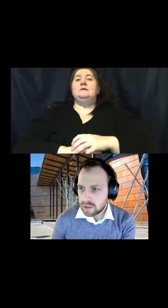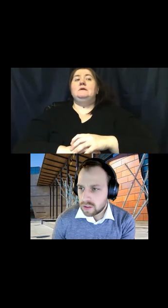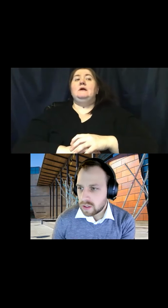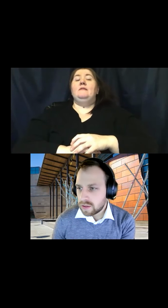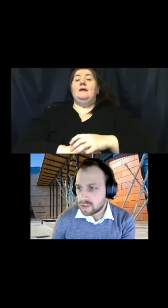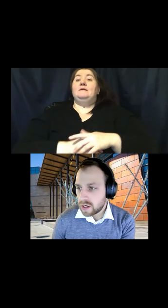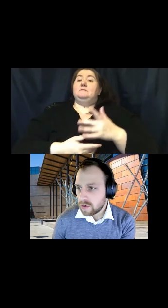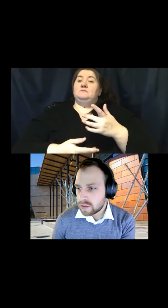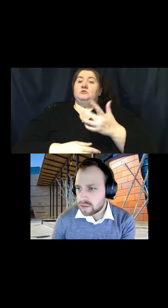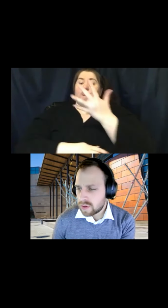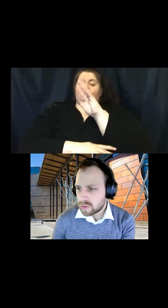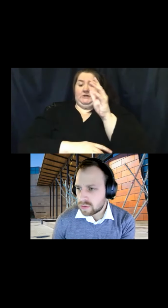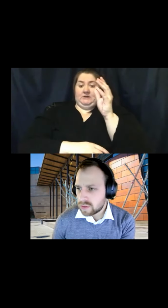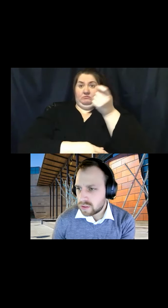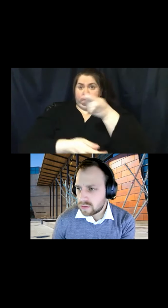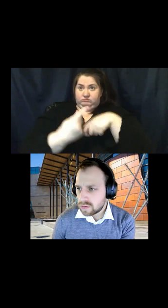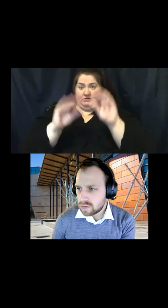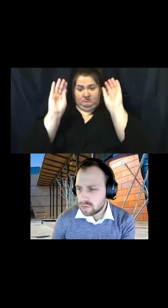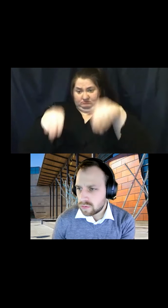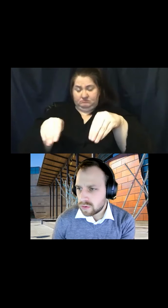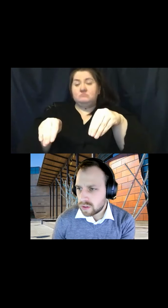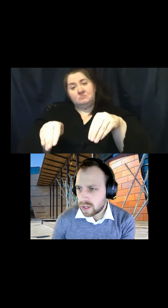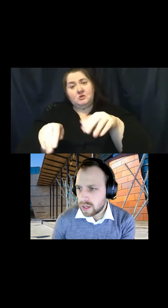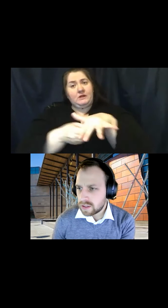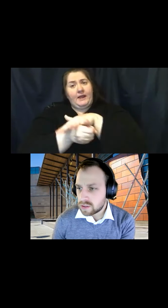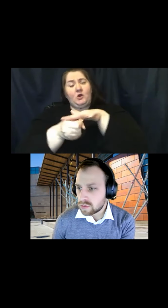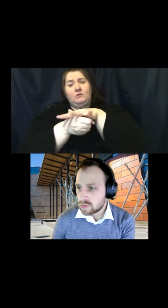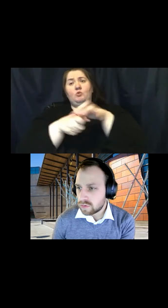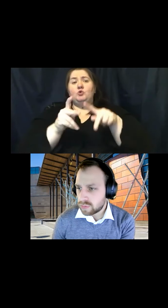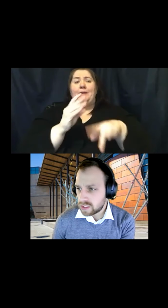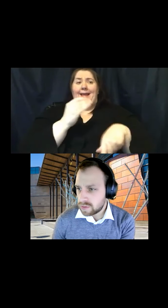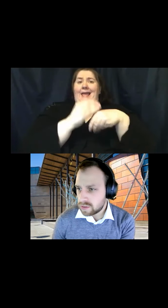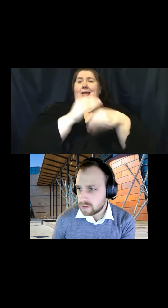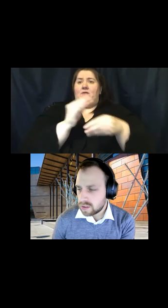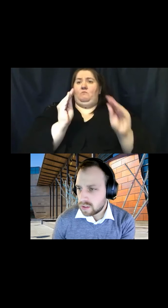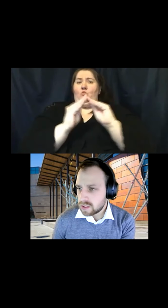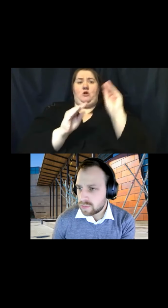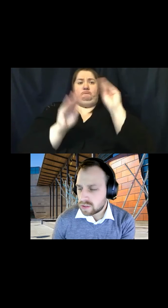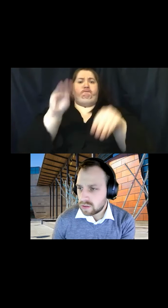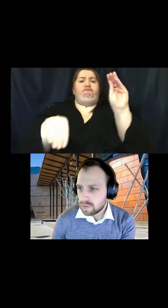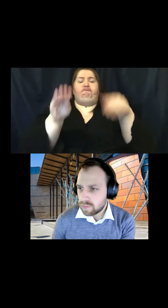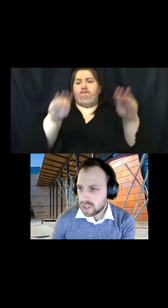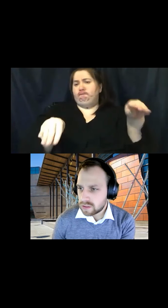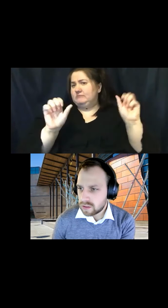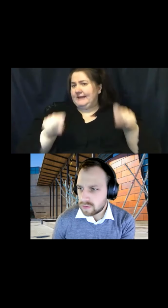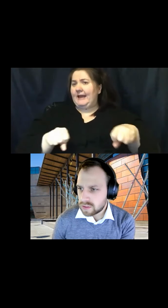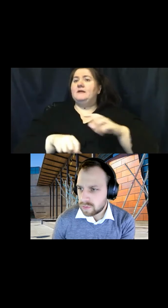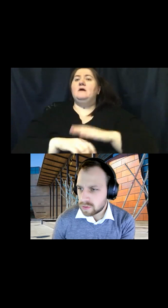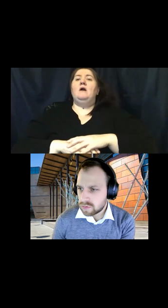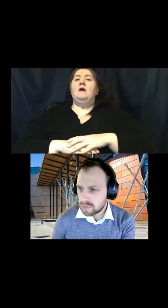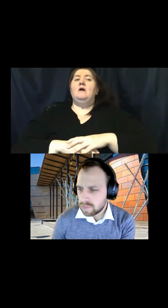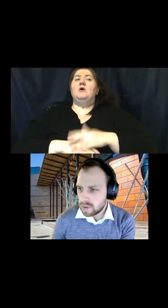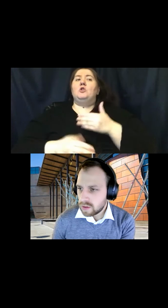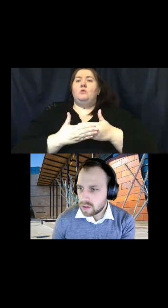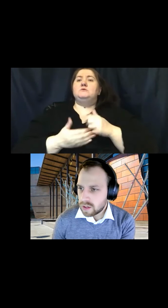mitigation. There's areas of opportunity to add additional tree replacements, especially along the banks of the